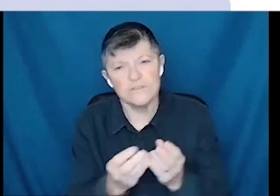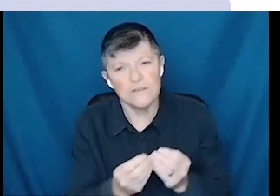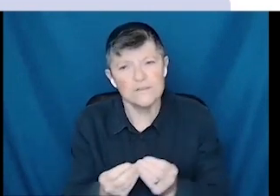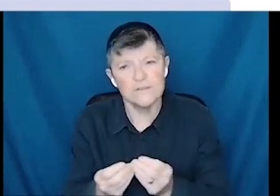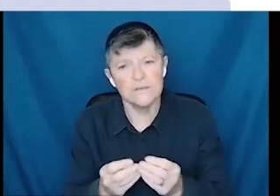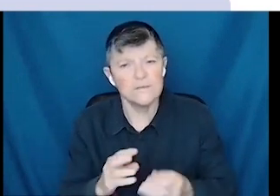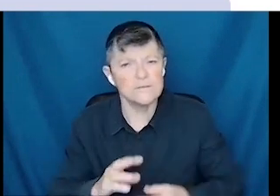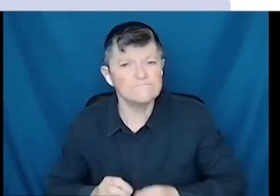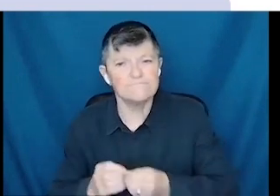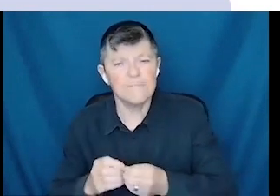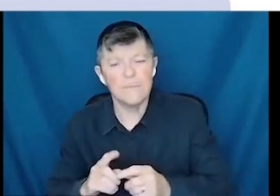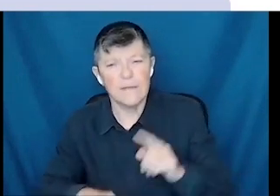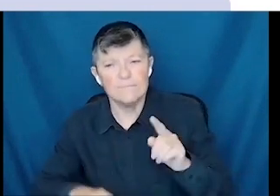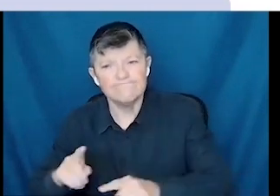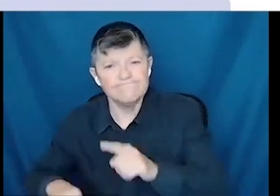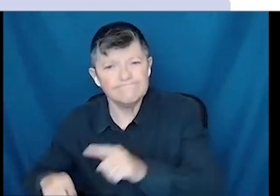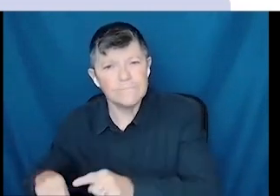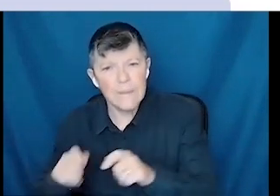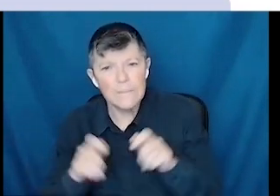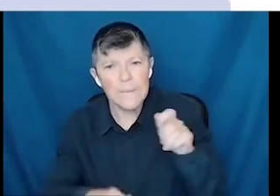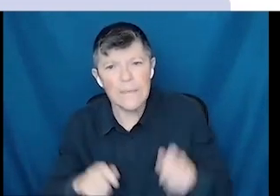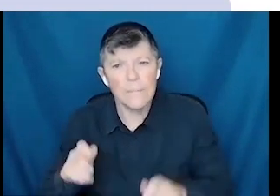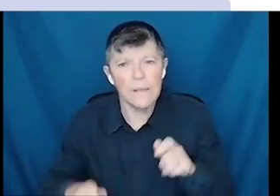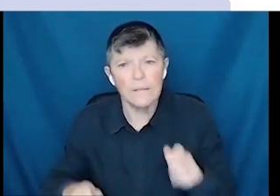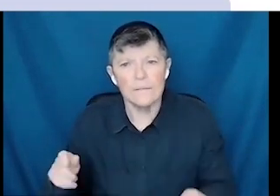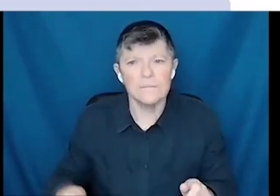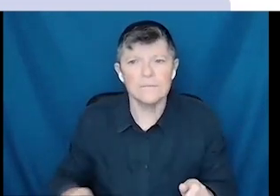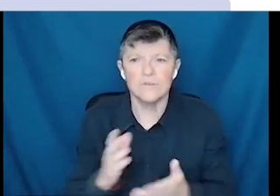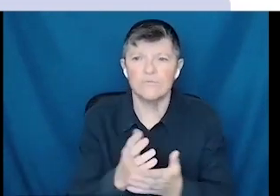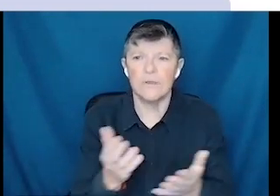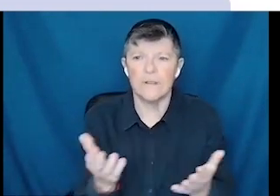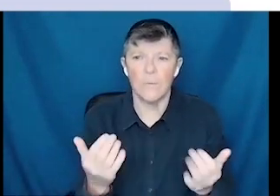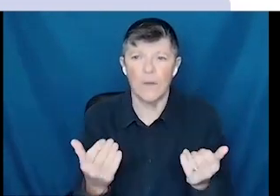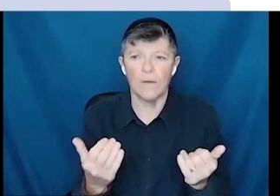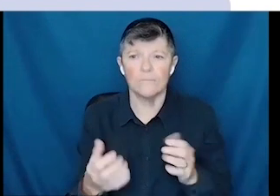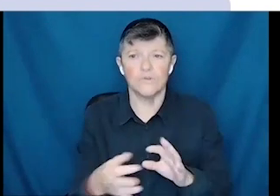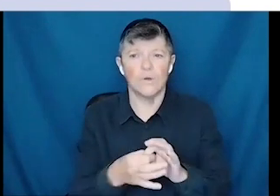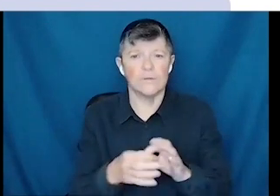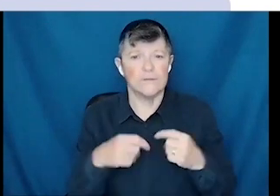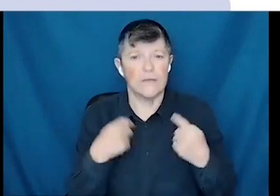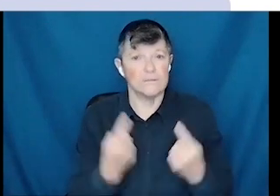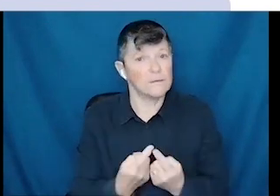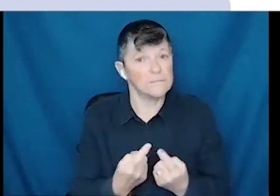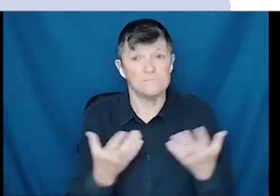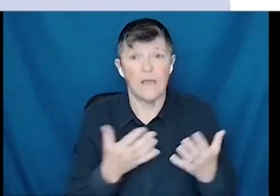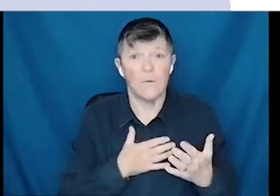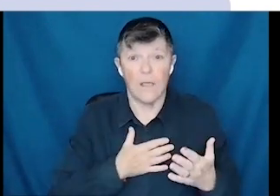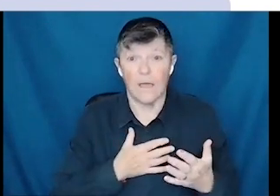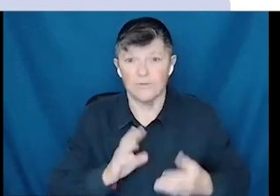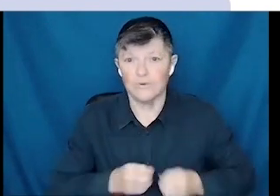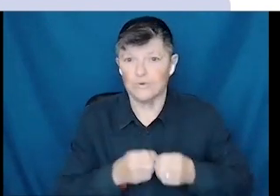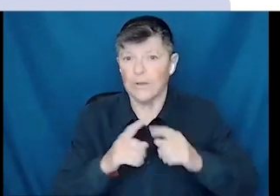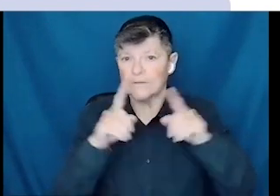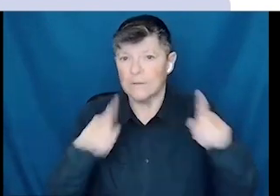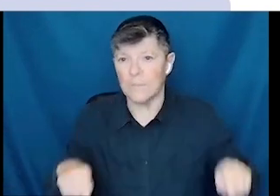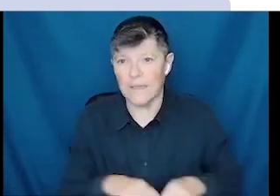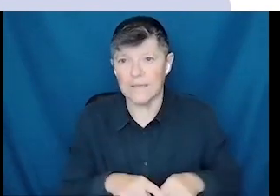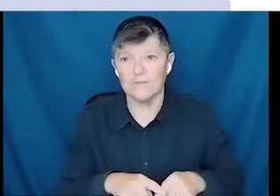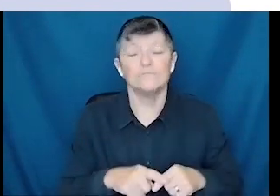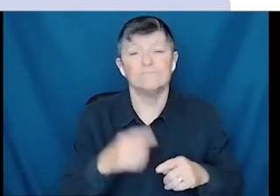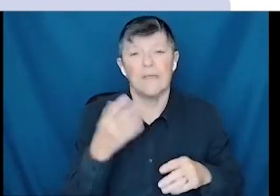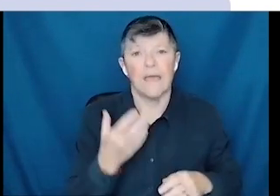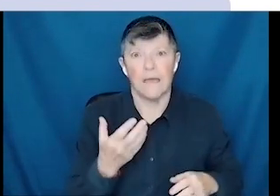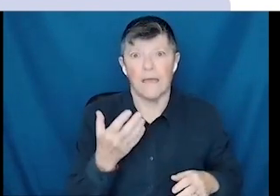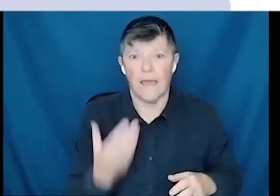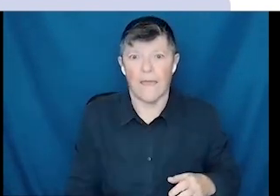people. And so you're more than welcome to contact us and say, I would like to produce a page. There is a method that I'm